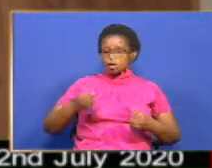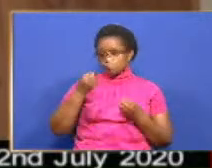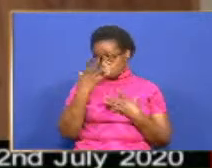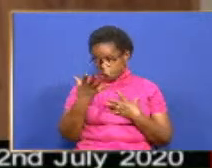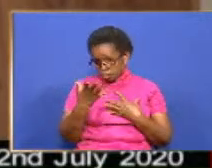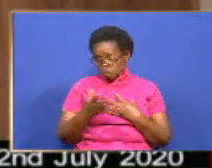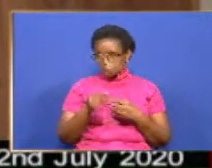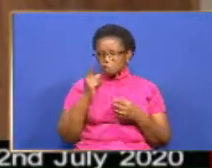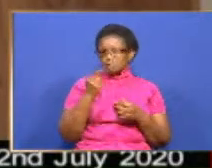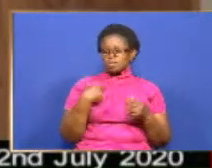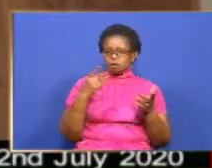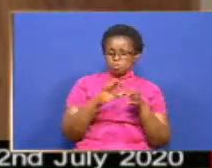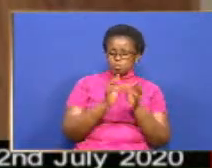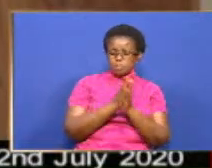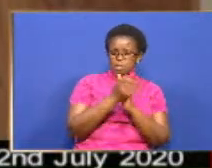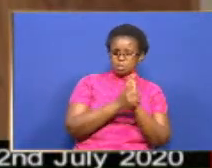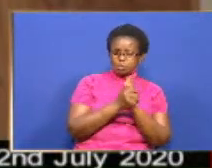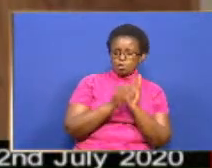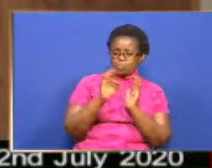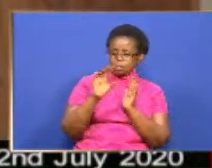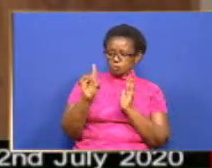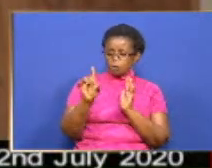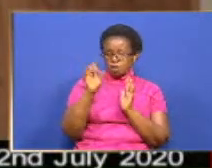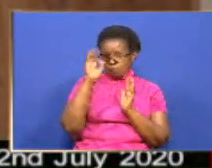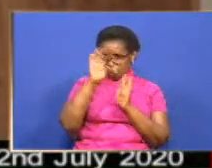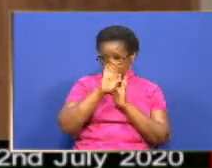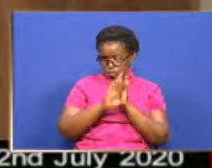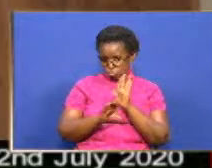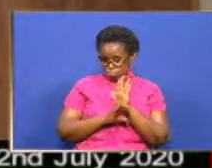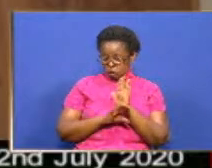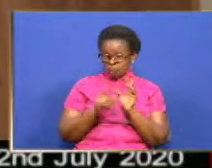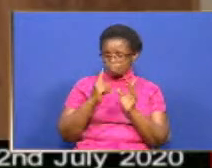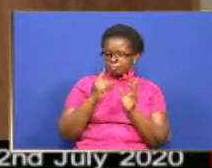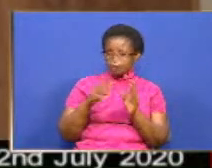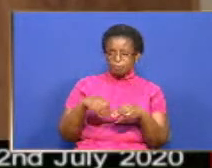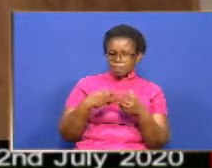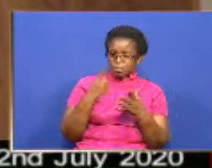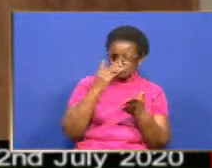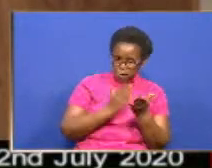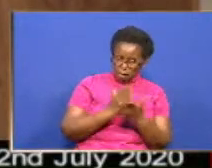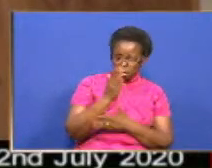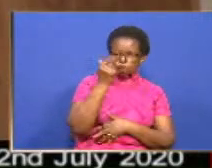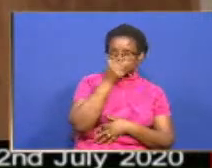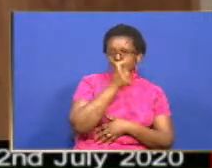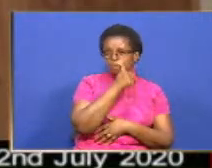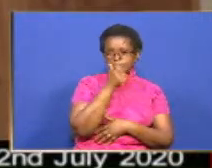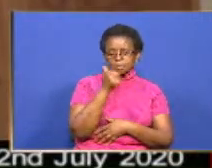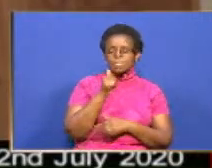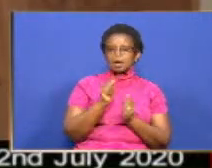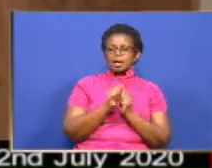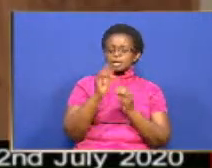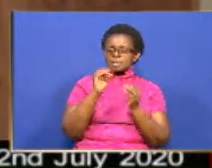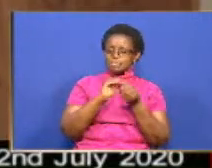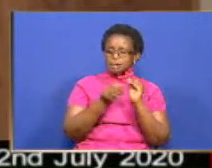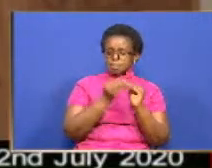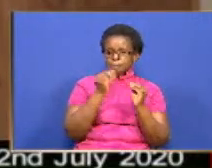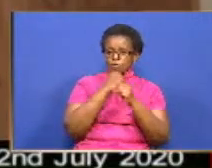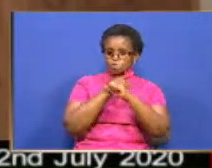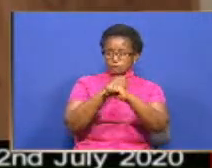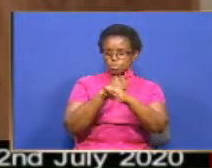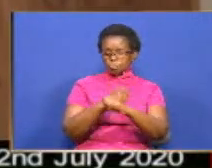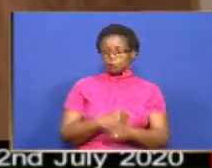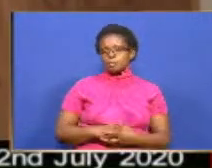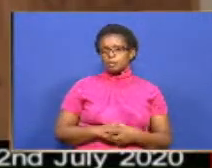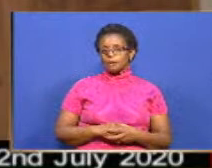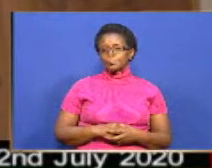with Article 31 of the Constitution, which provides for the right to privacy and data protection. It